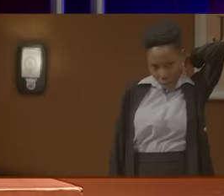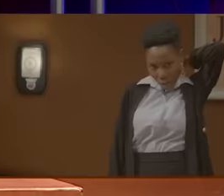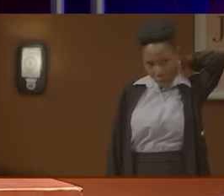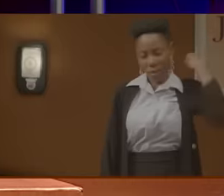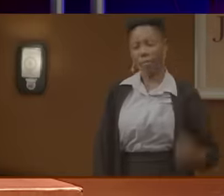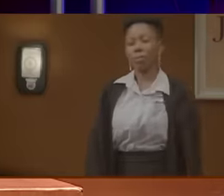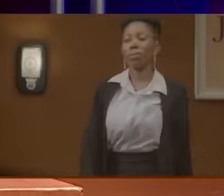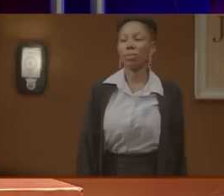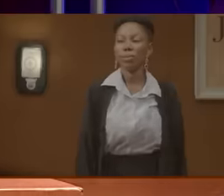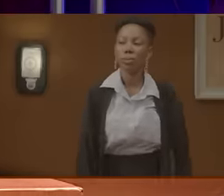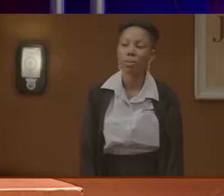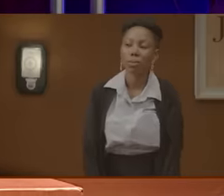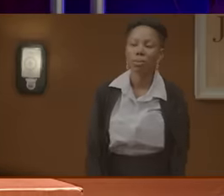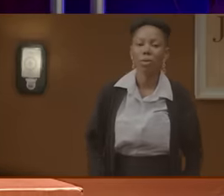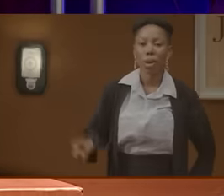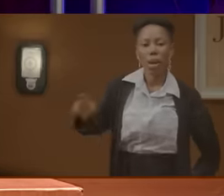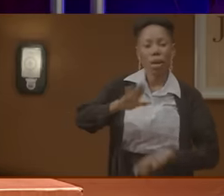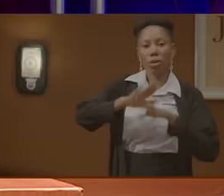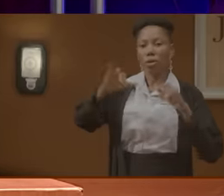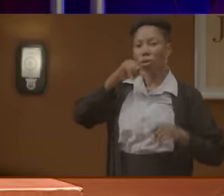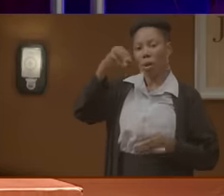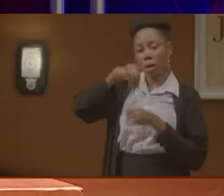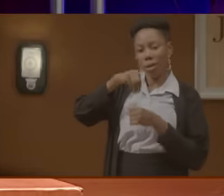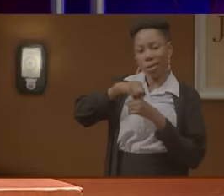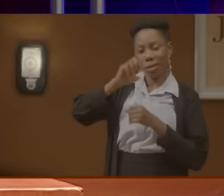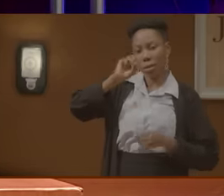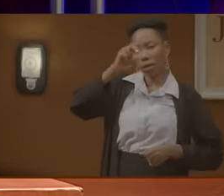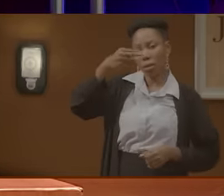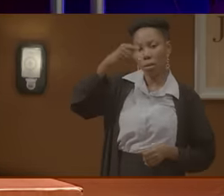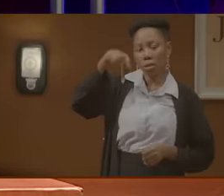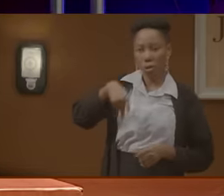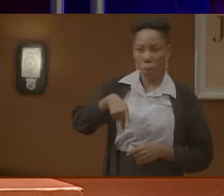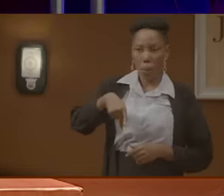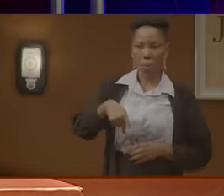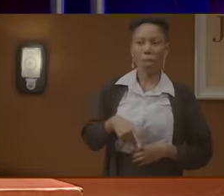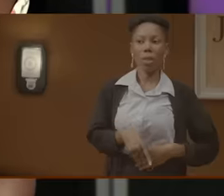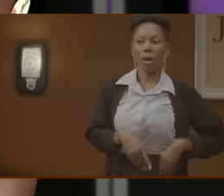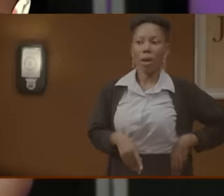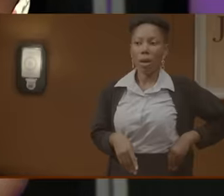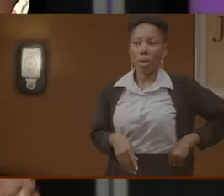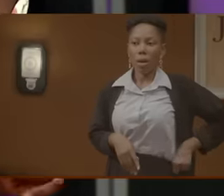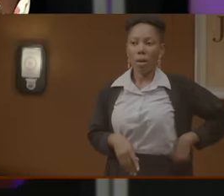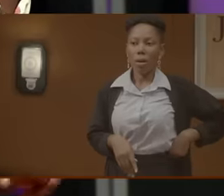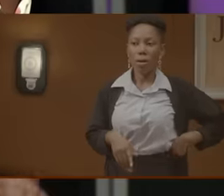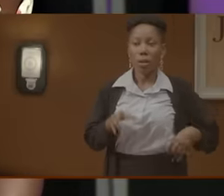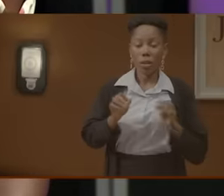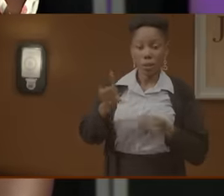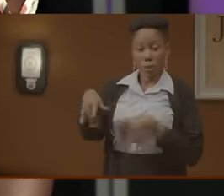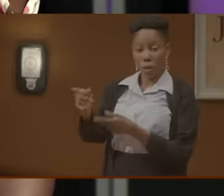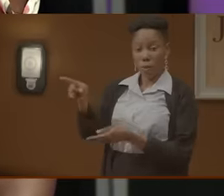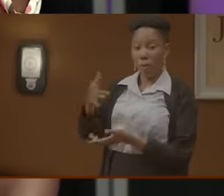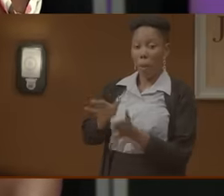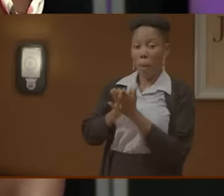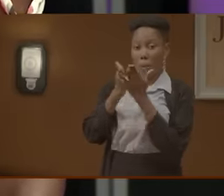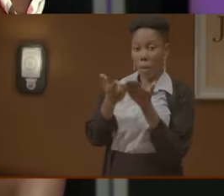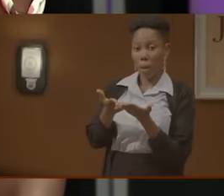I know day for shop. I resume on Monday this week. If they give you Bible now, you can swear that you resume. Or if